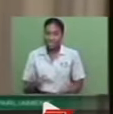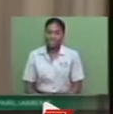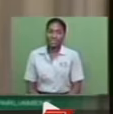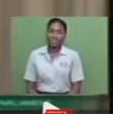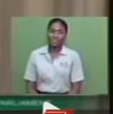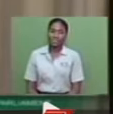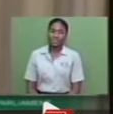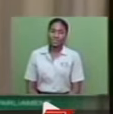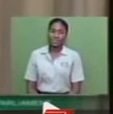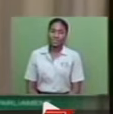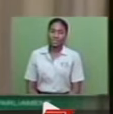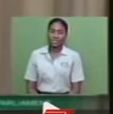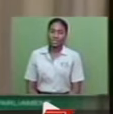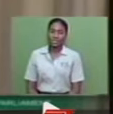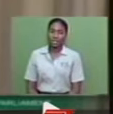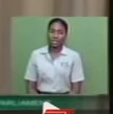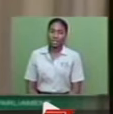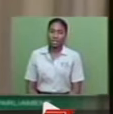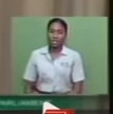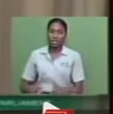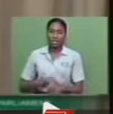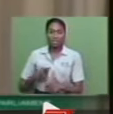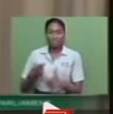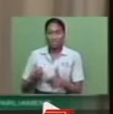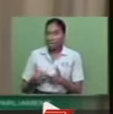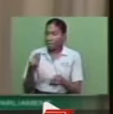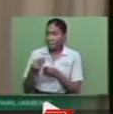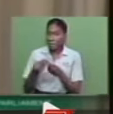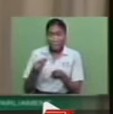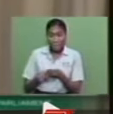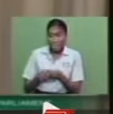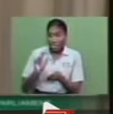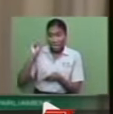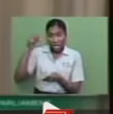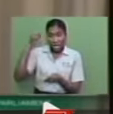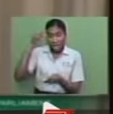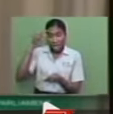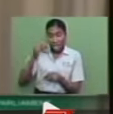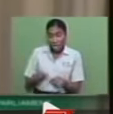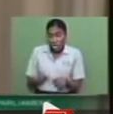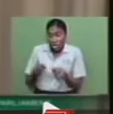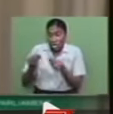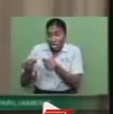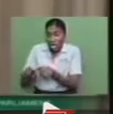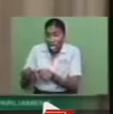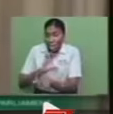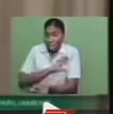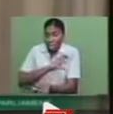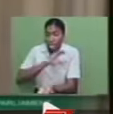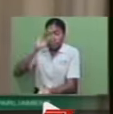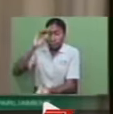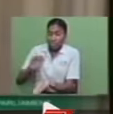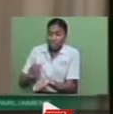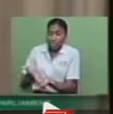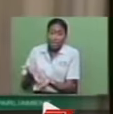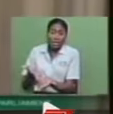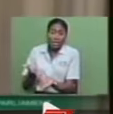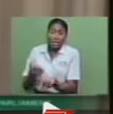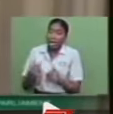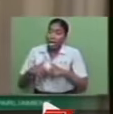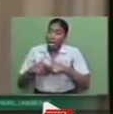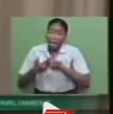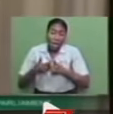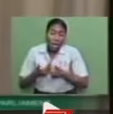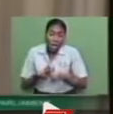officers. Again, with the reduction in the allocation for purchase of mining equipment, fiscal